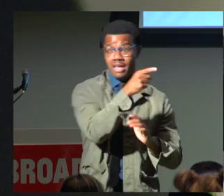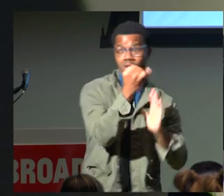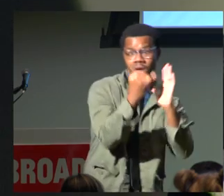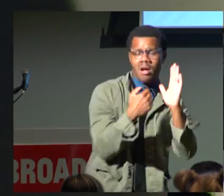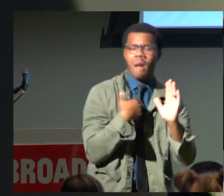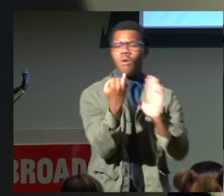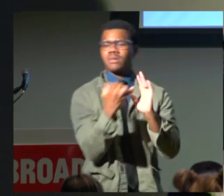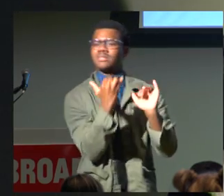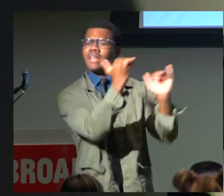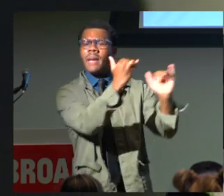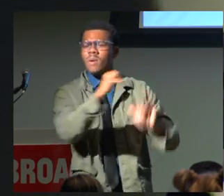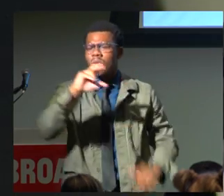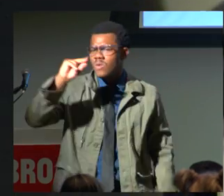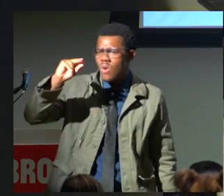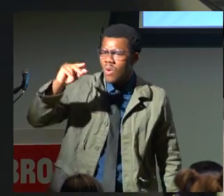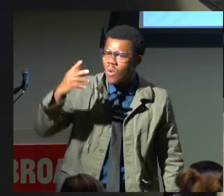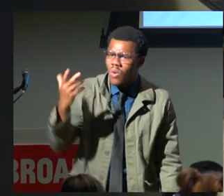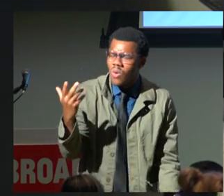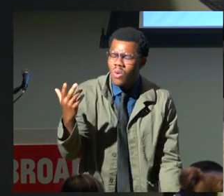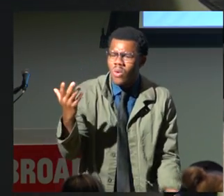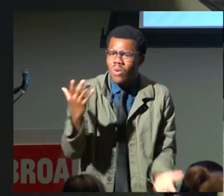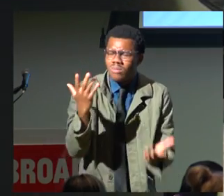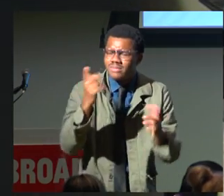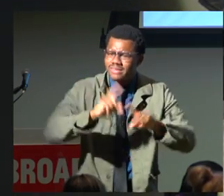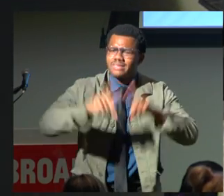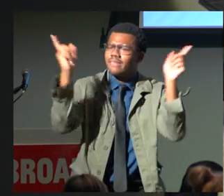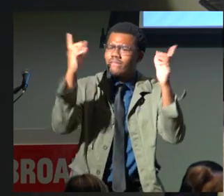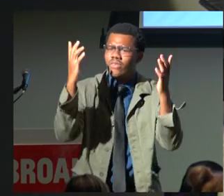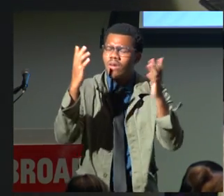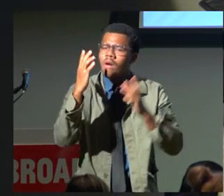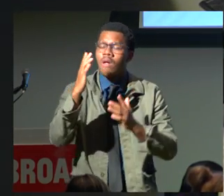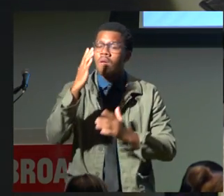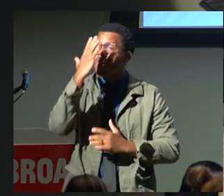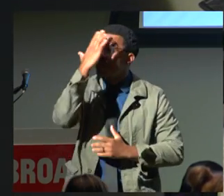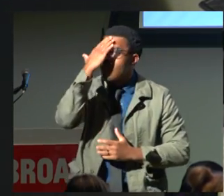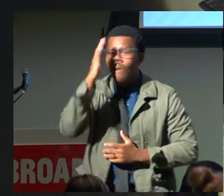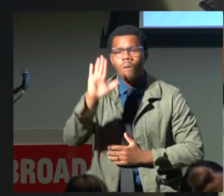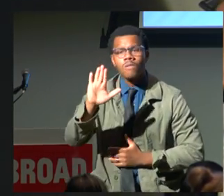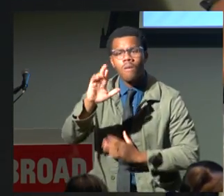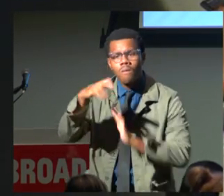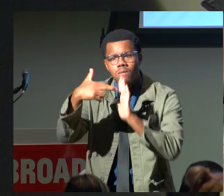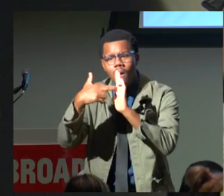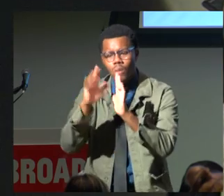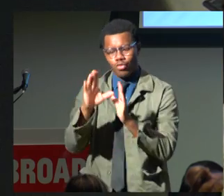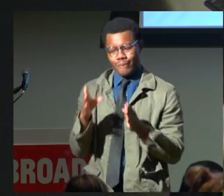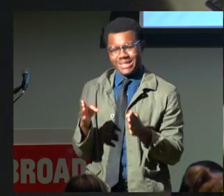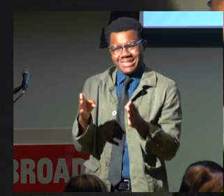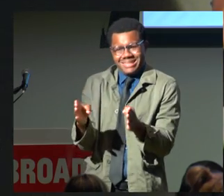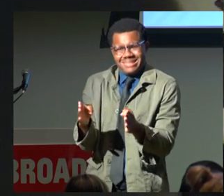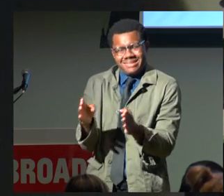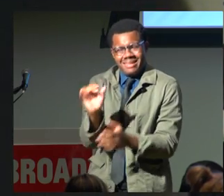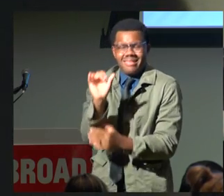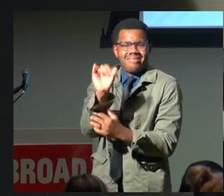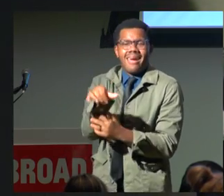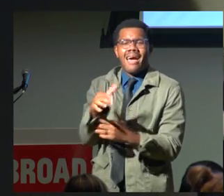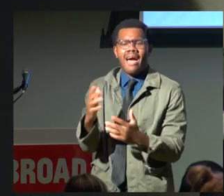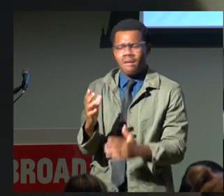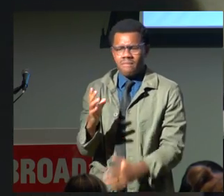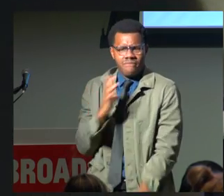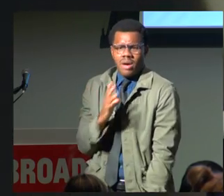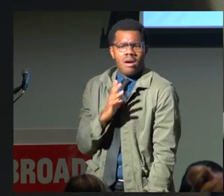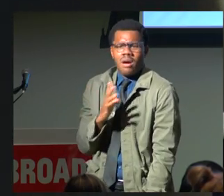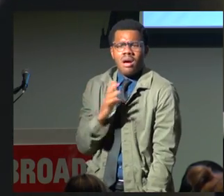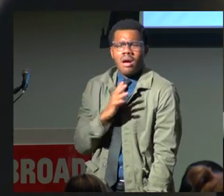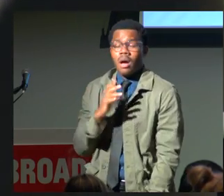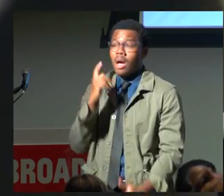husband is. I just think those things and knowing your position and really being okay with it and like getting in tune with your own